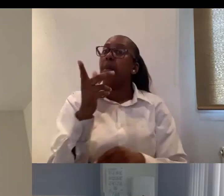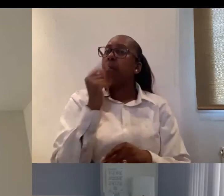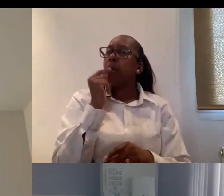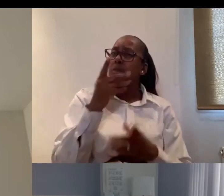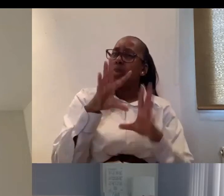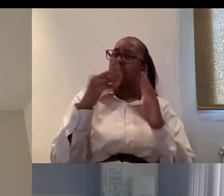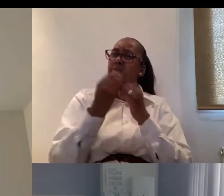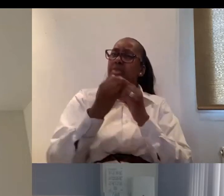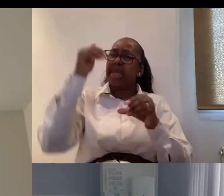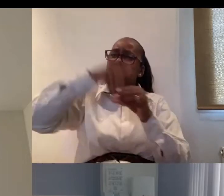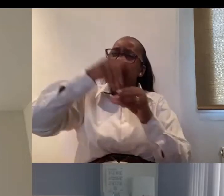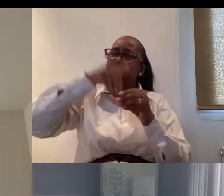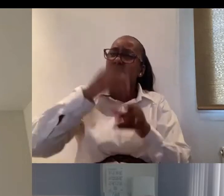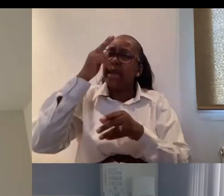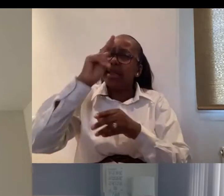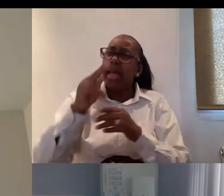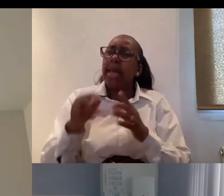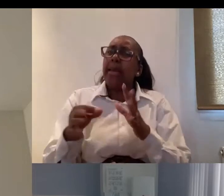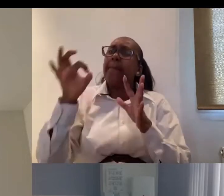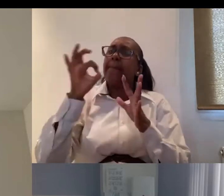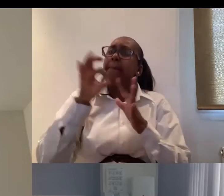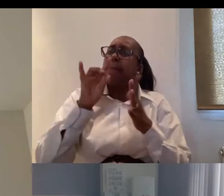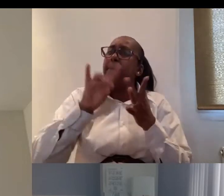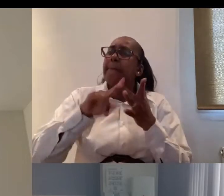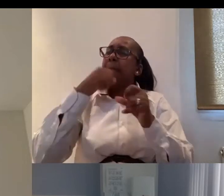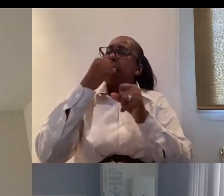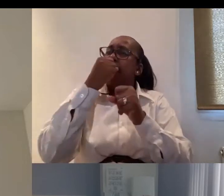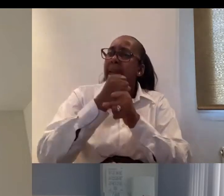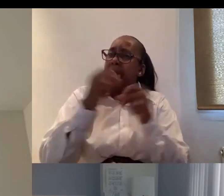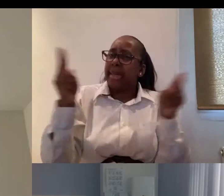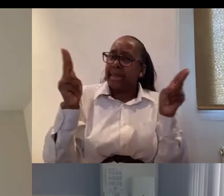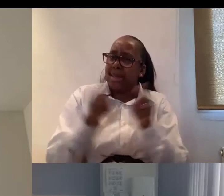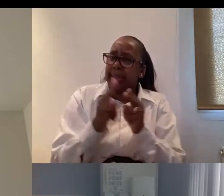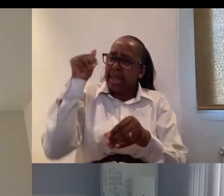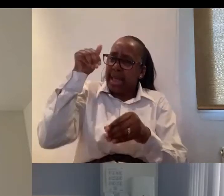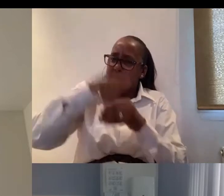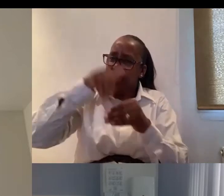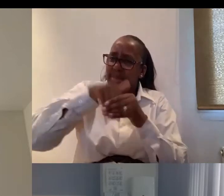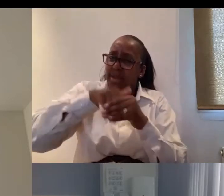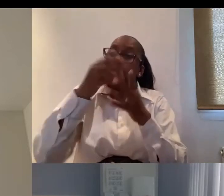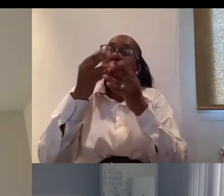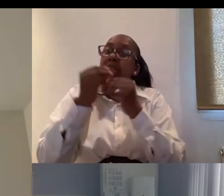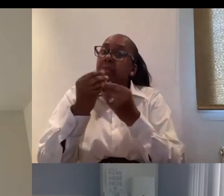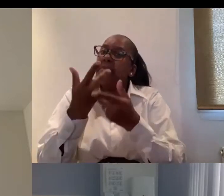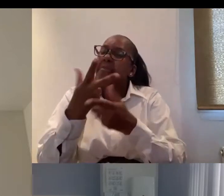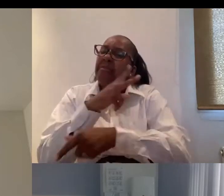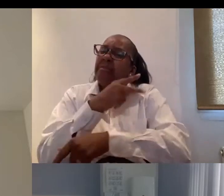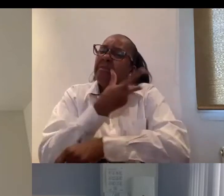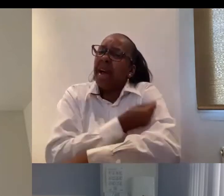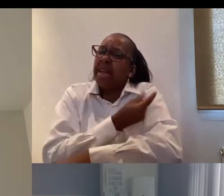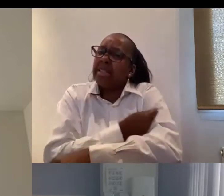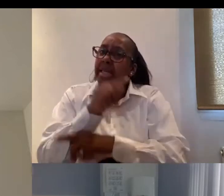ingredient called PEG, polyethylene glycol, shortened to PEG, that is in some vaccines. And PEG is